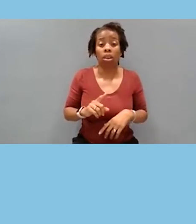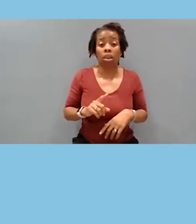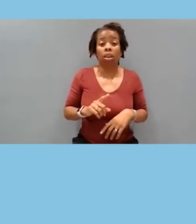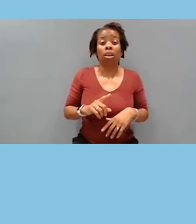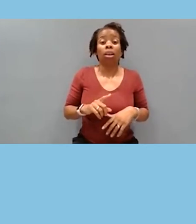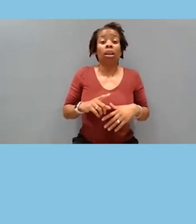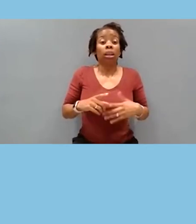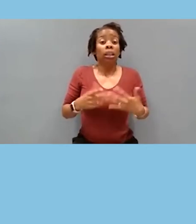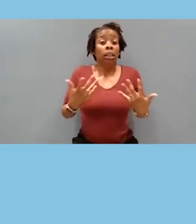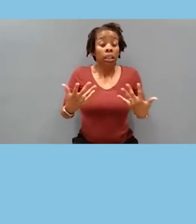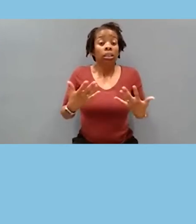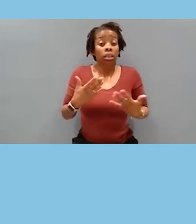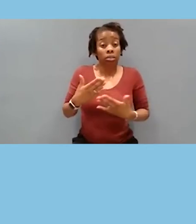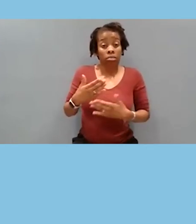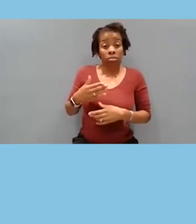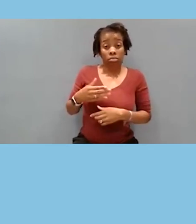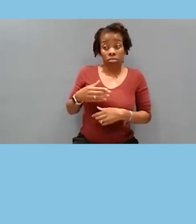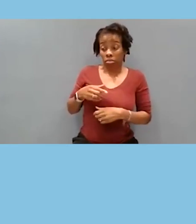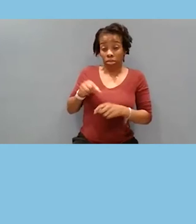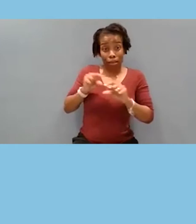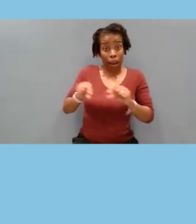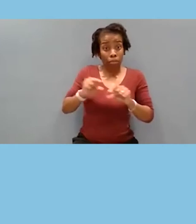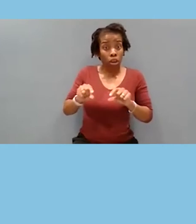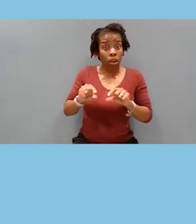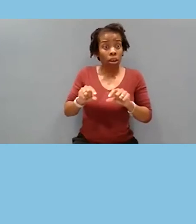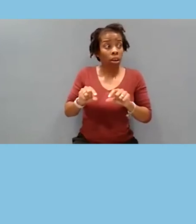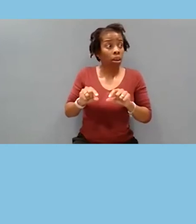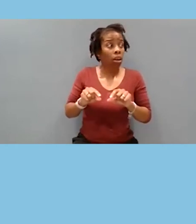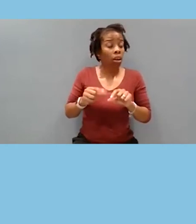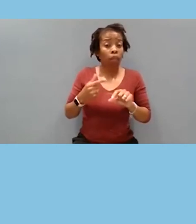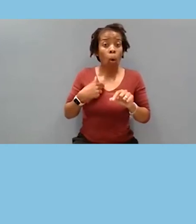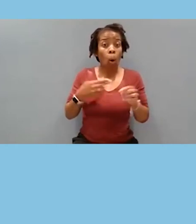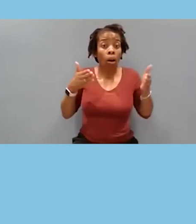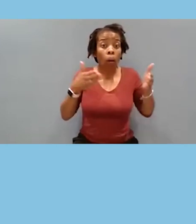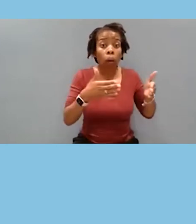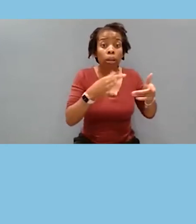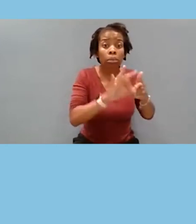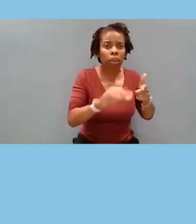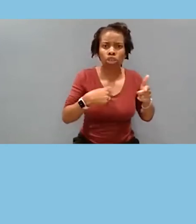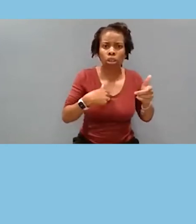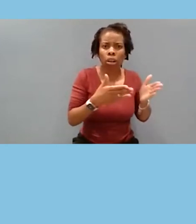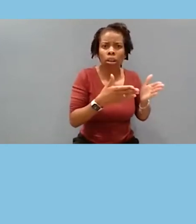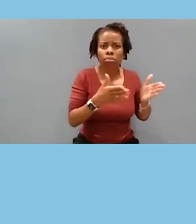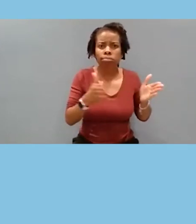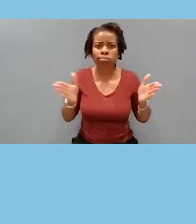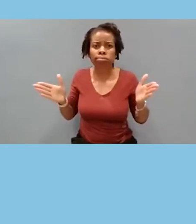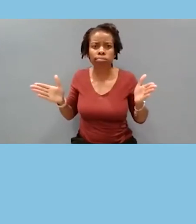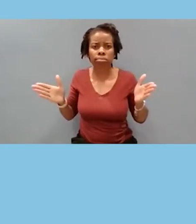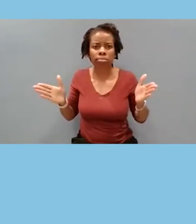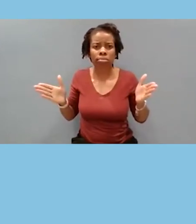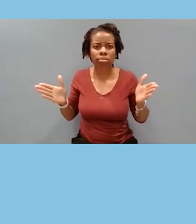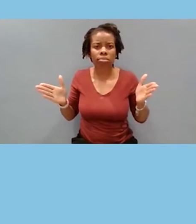with more emphasis, for an expanded audience, a more nuanced sense of community, caption for community to